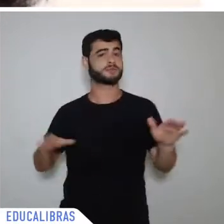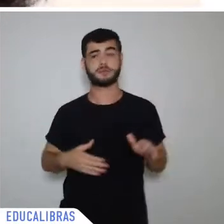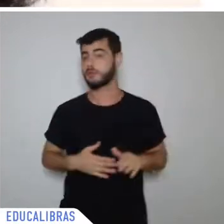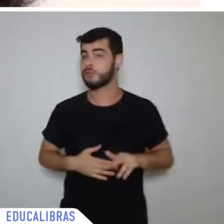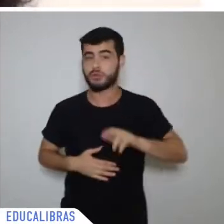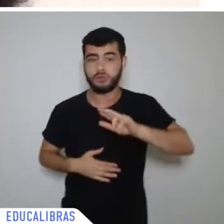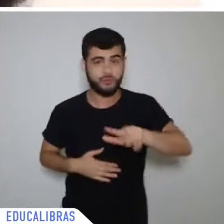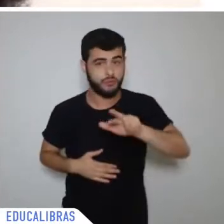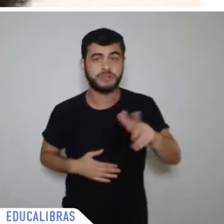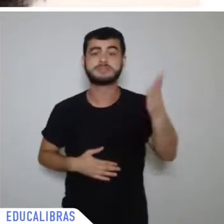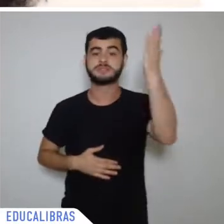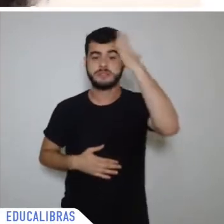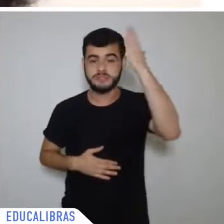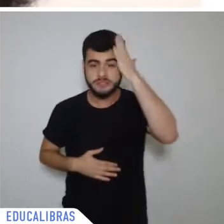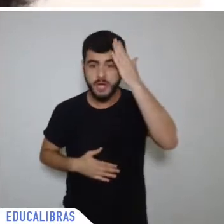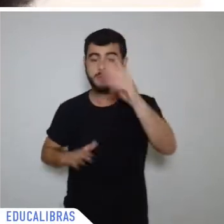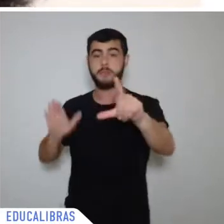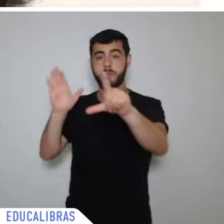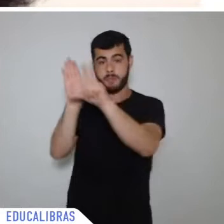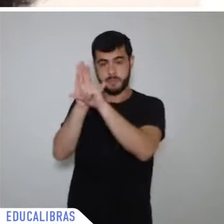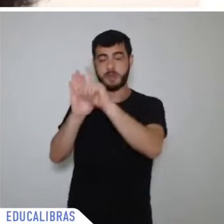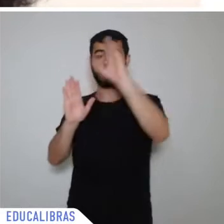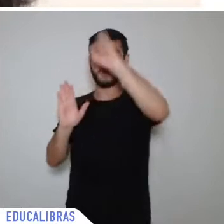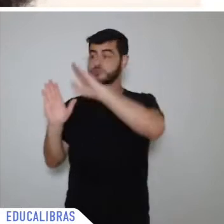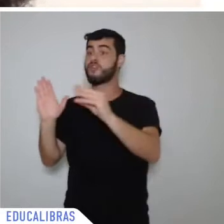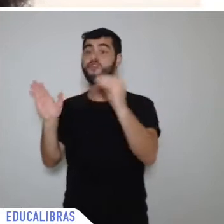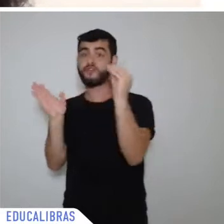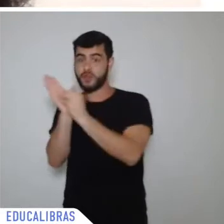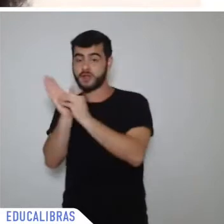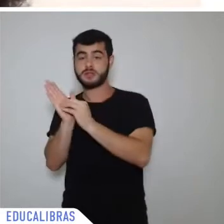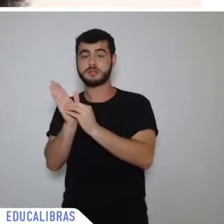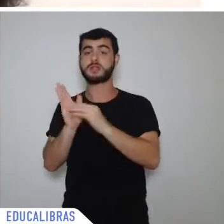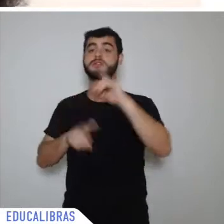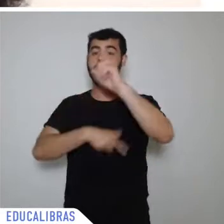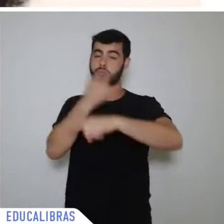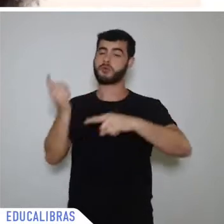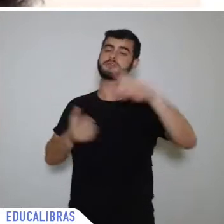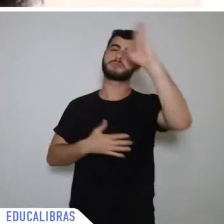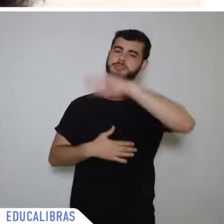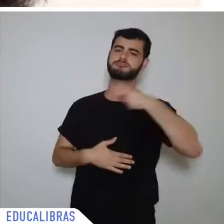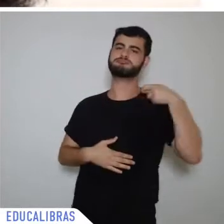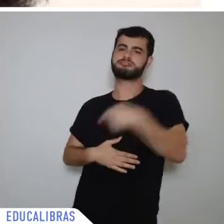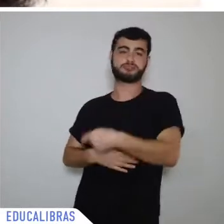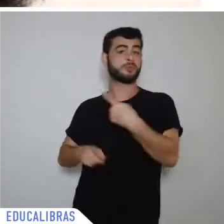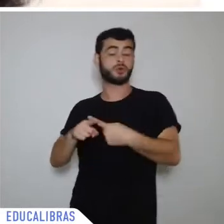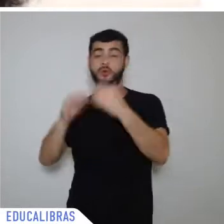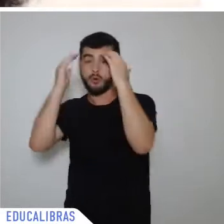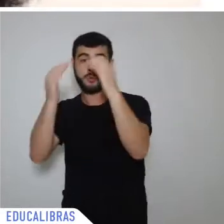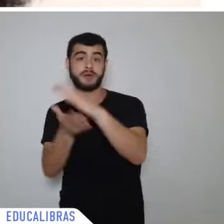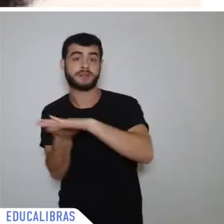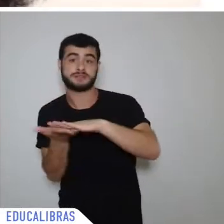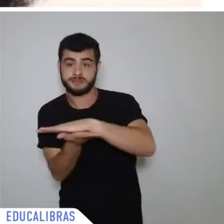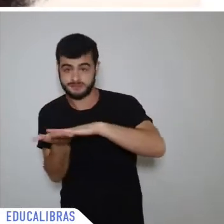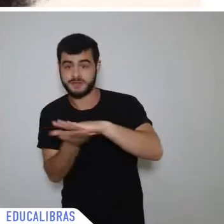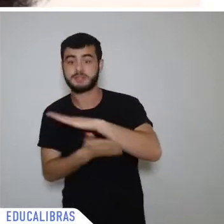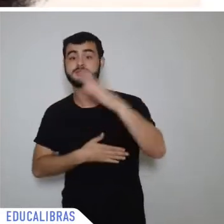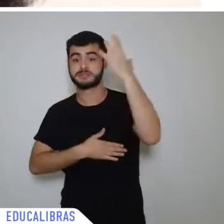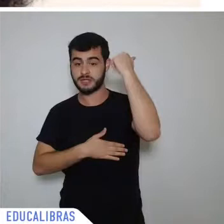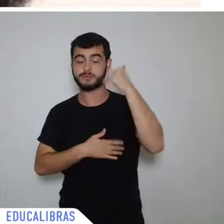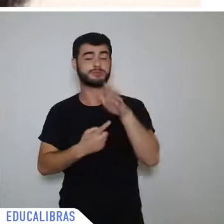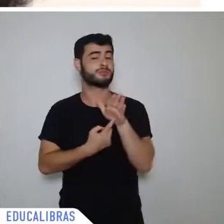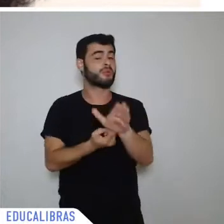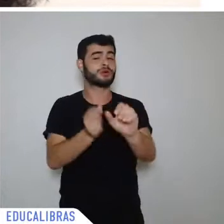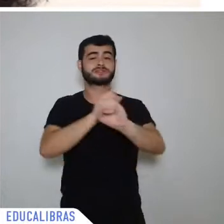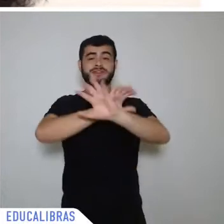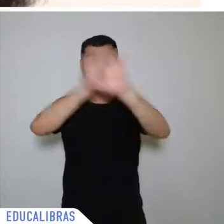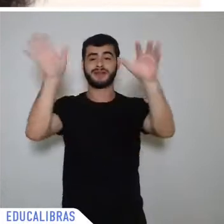violence. Brazil was made to obligated to create this law. So